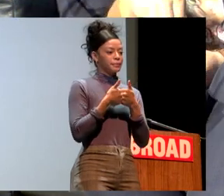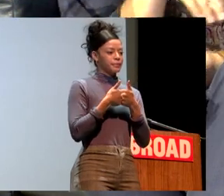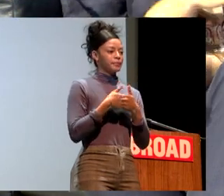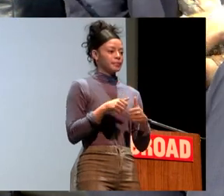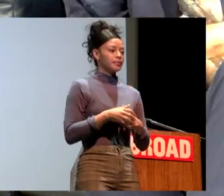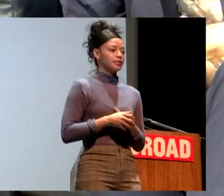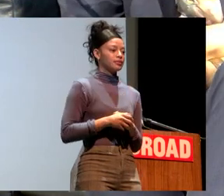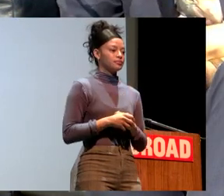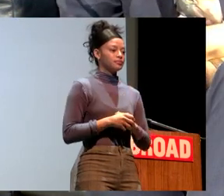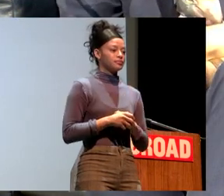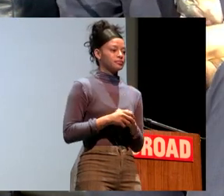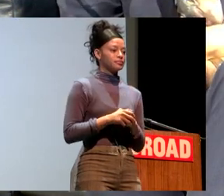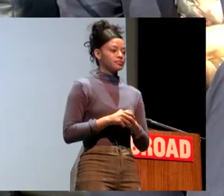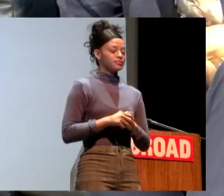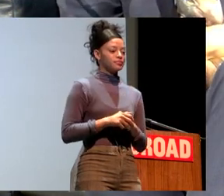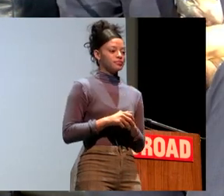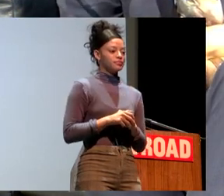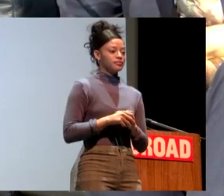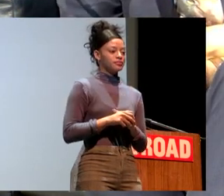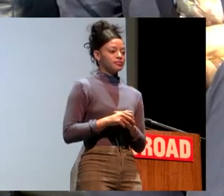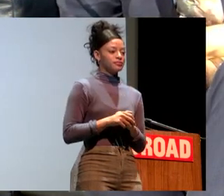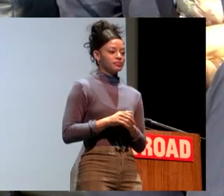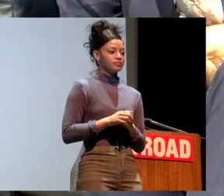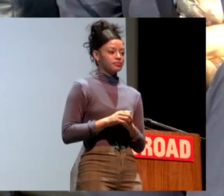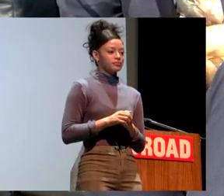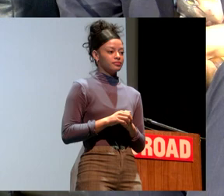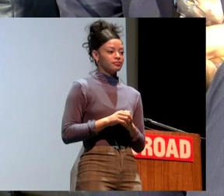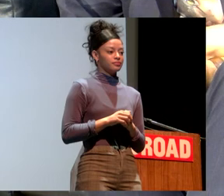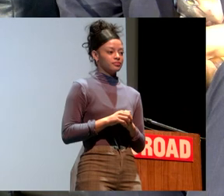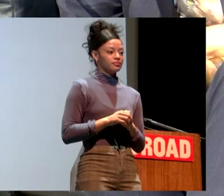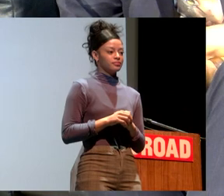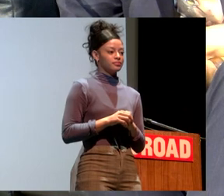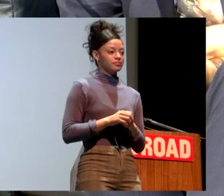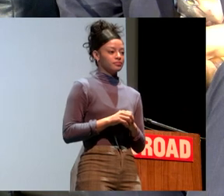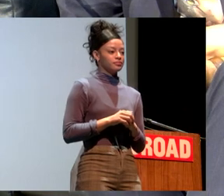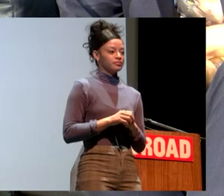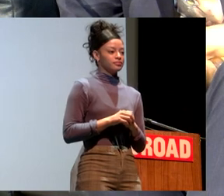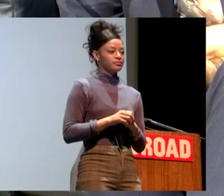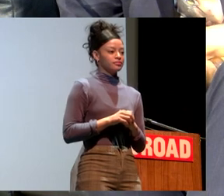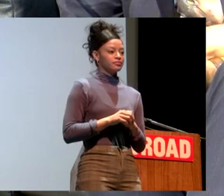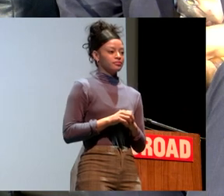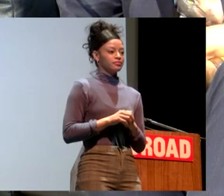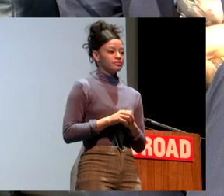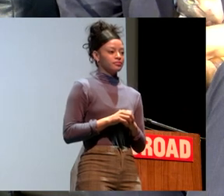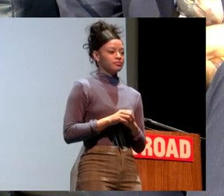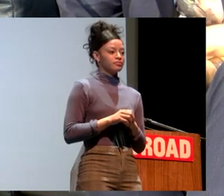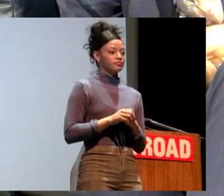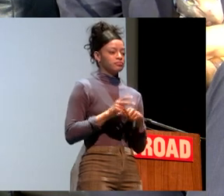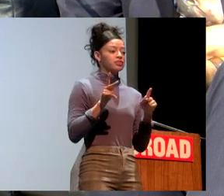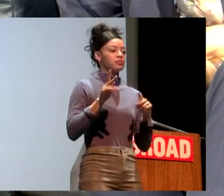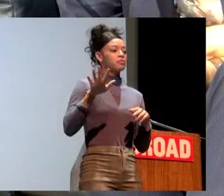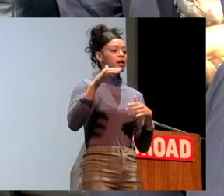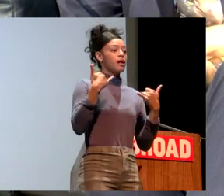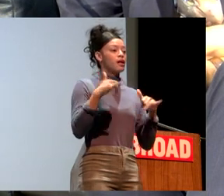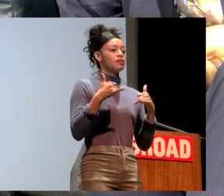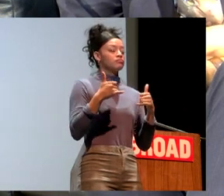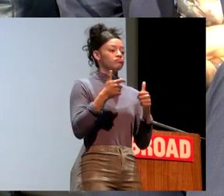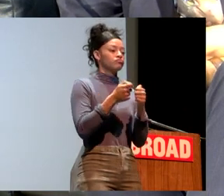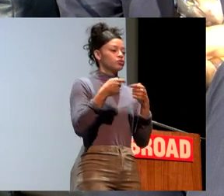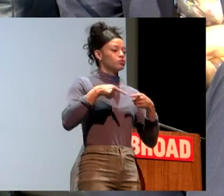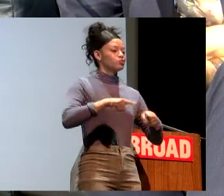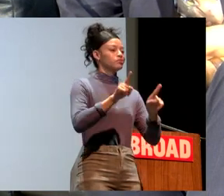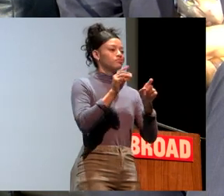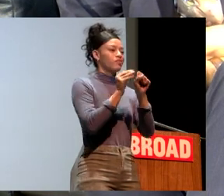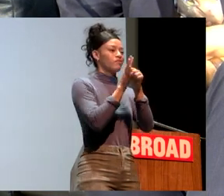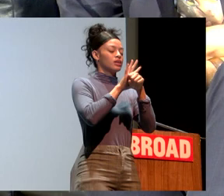lot of adults played it during the pandemic, and I think it helped a lot of people to go through potential depression. I think there was some, you know, proper intelligent